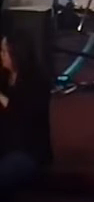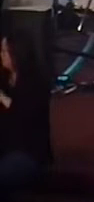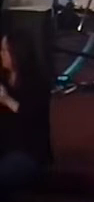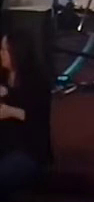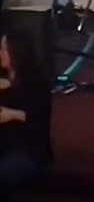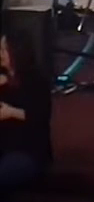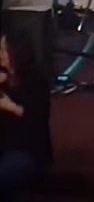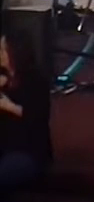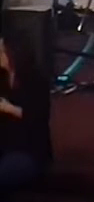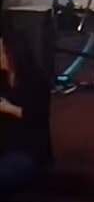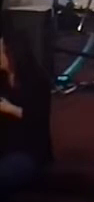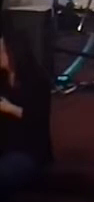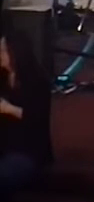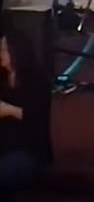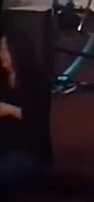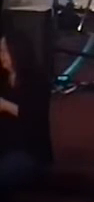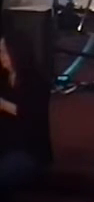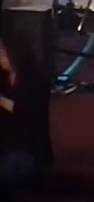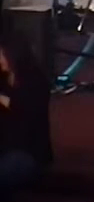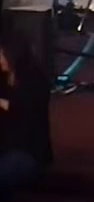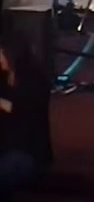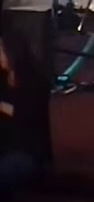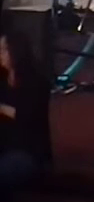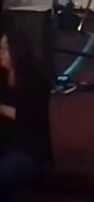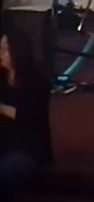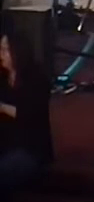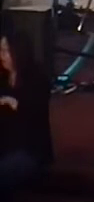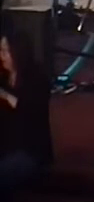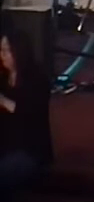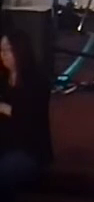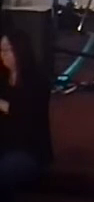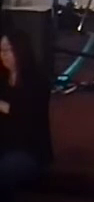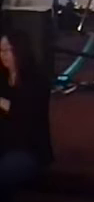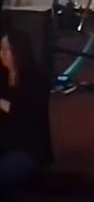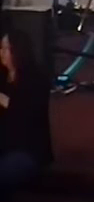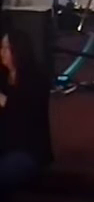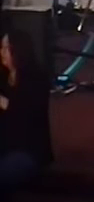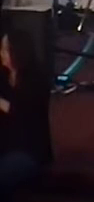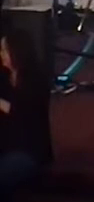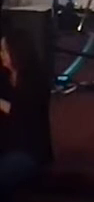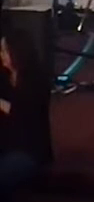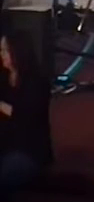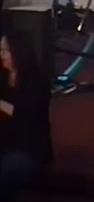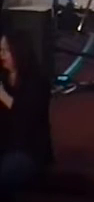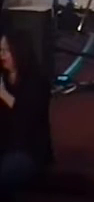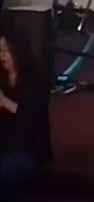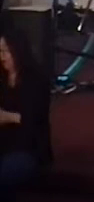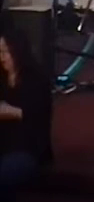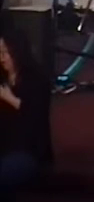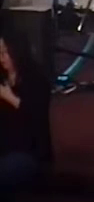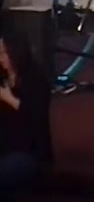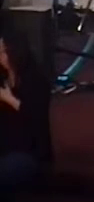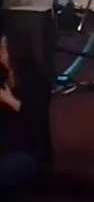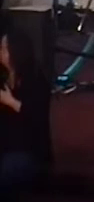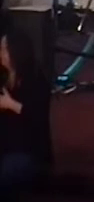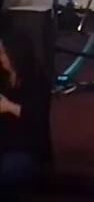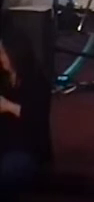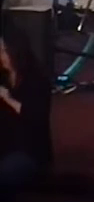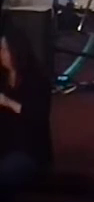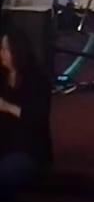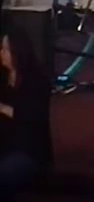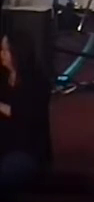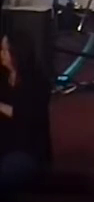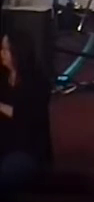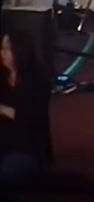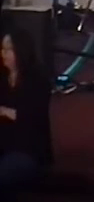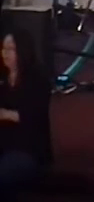confess him, and be immersed in water, and walk and faithfully follow him the rest of your life, you can be used by God. And that is our prayer for